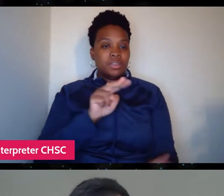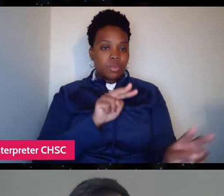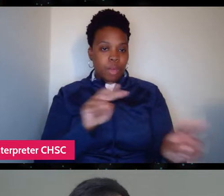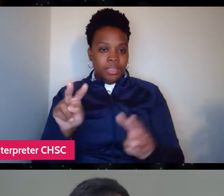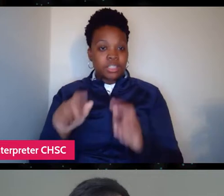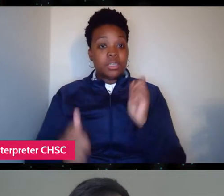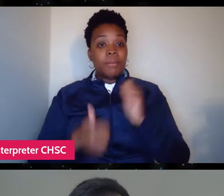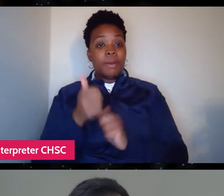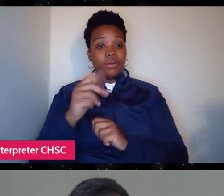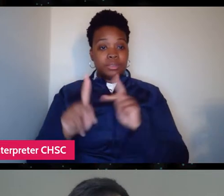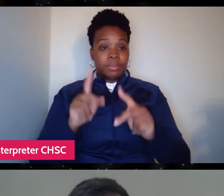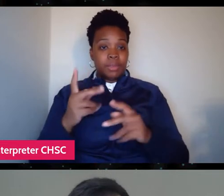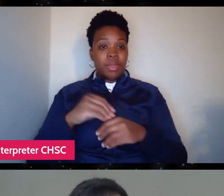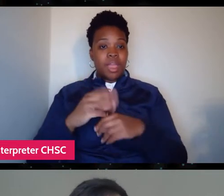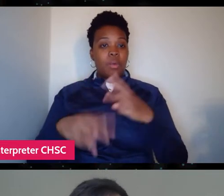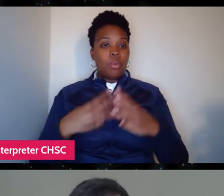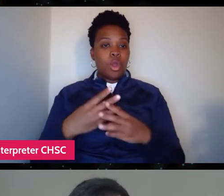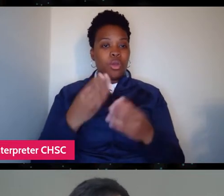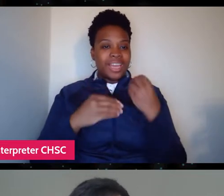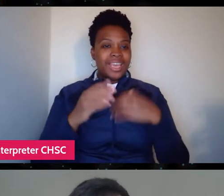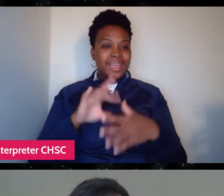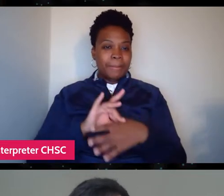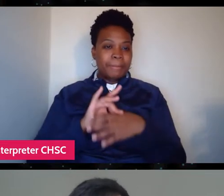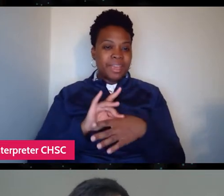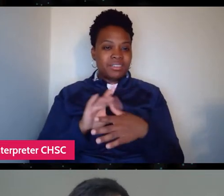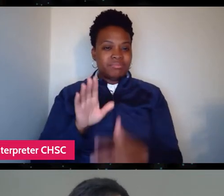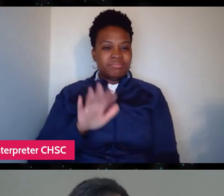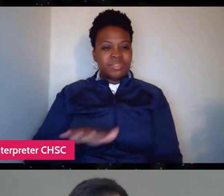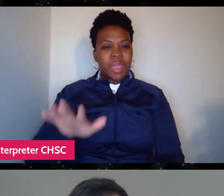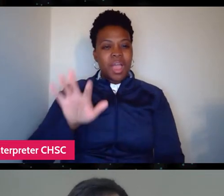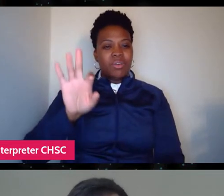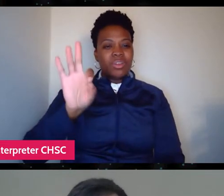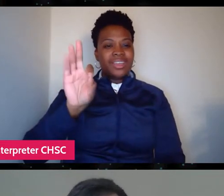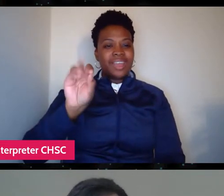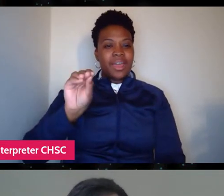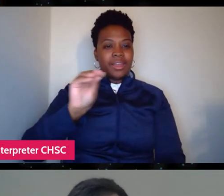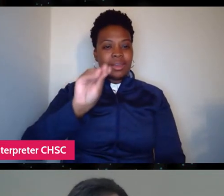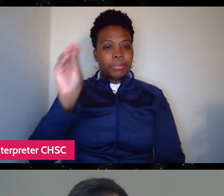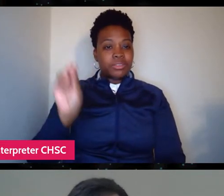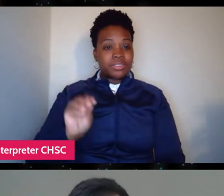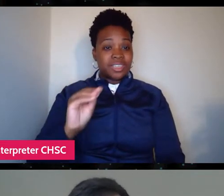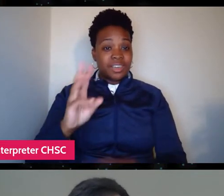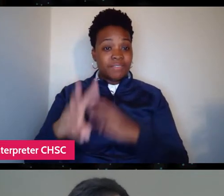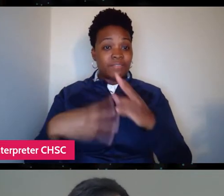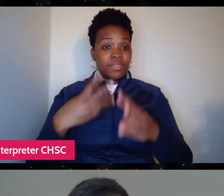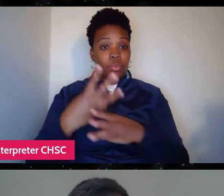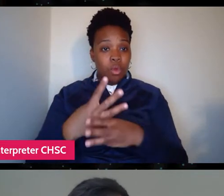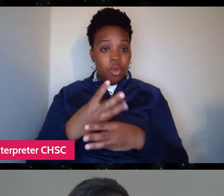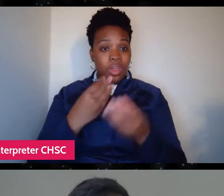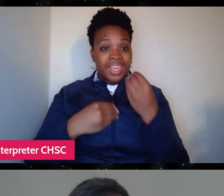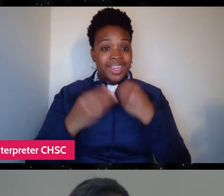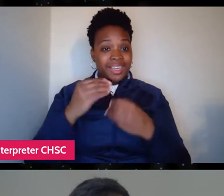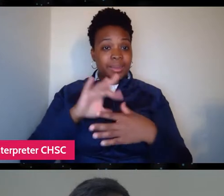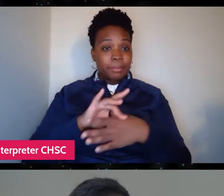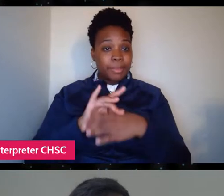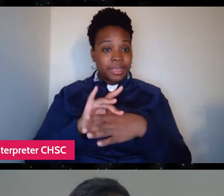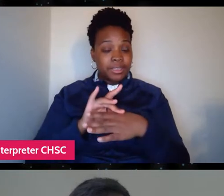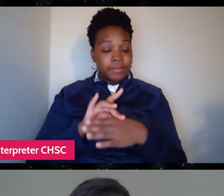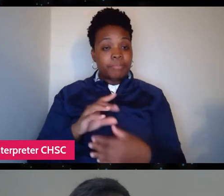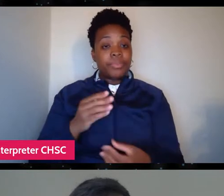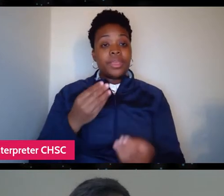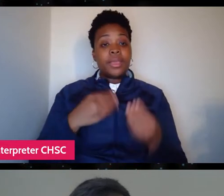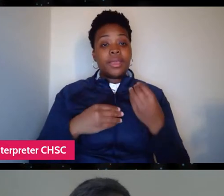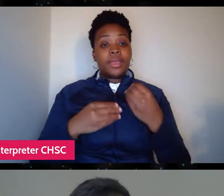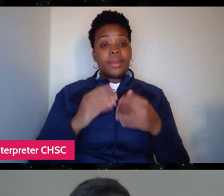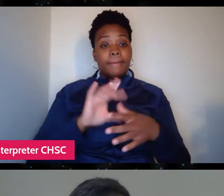in the world eat meat. You know, roughly 90% of the planet eats meat, and meat consumption is